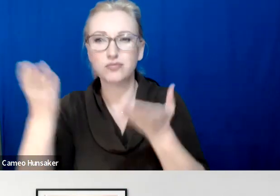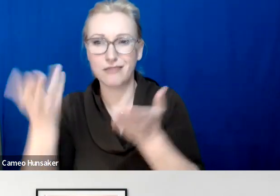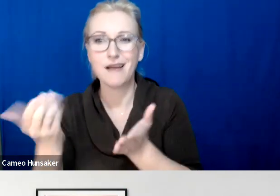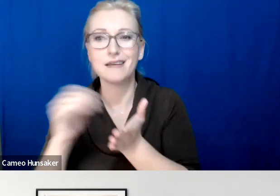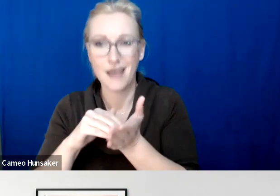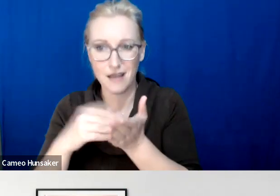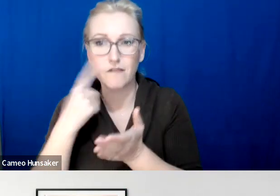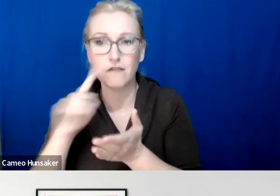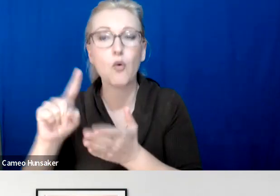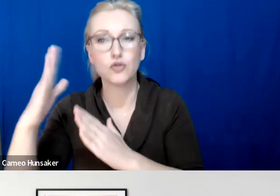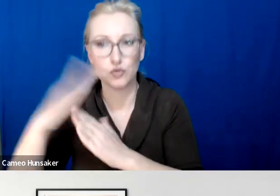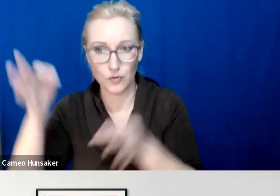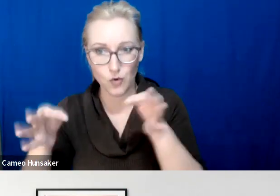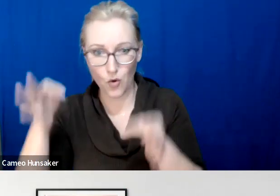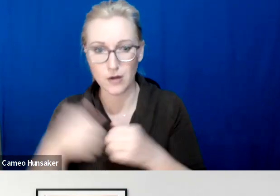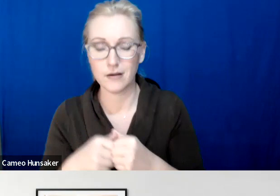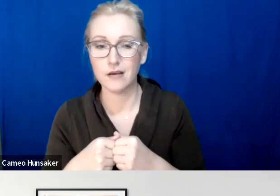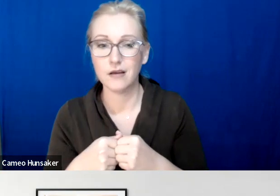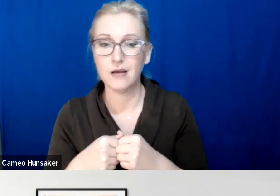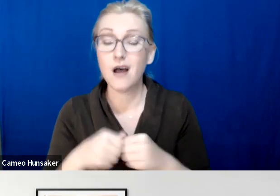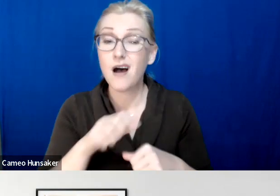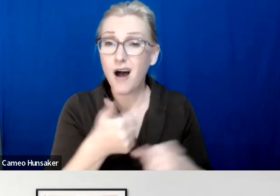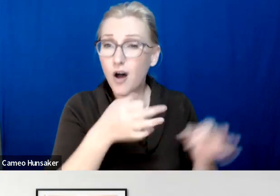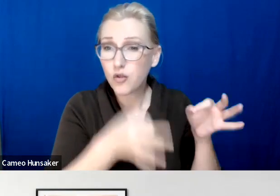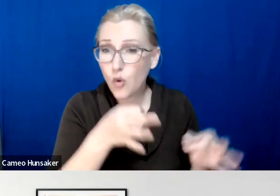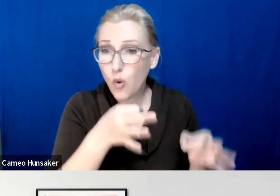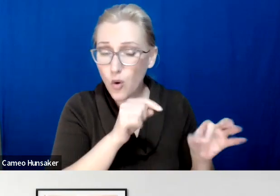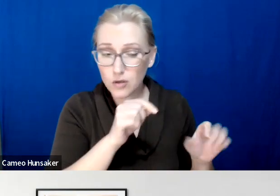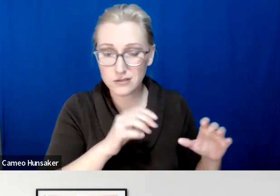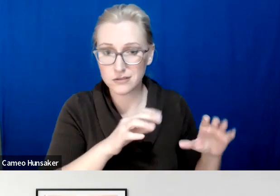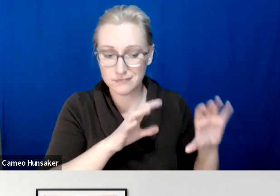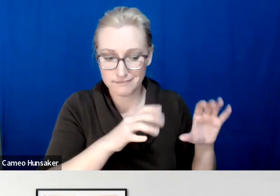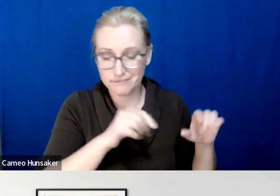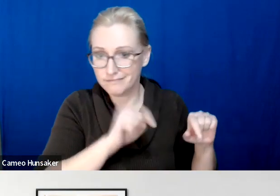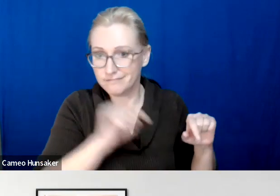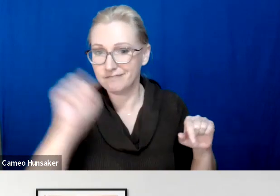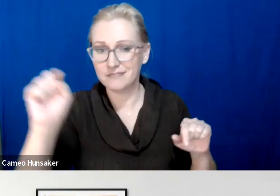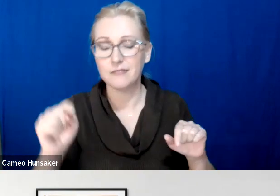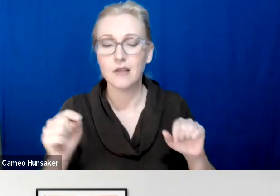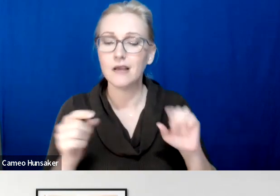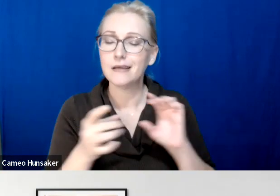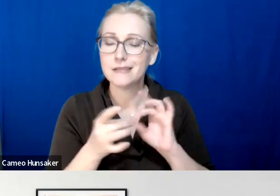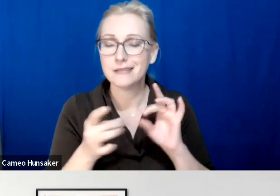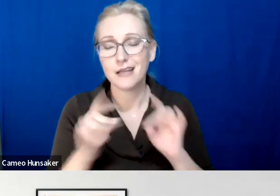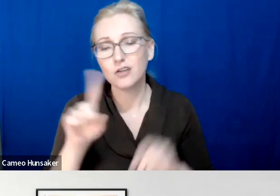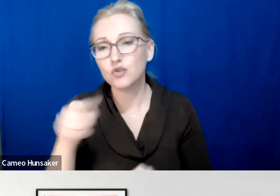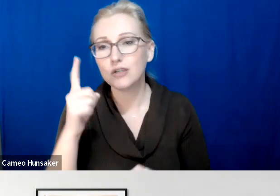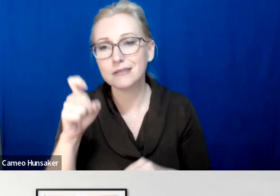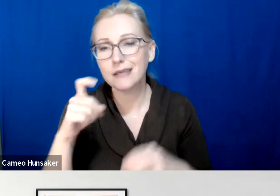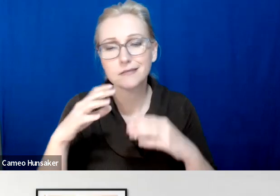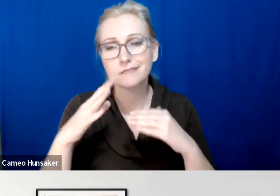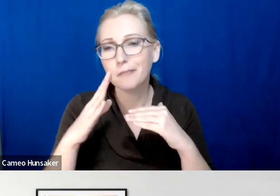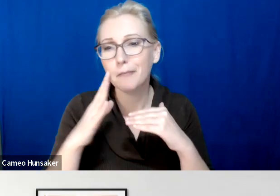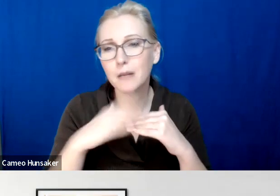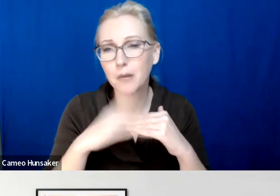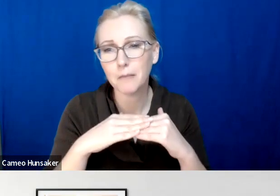certain courts had kind of held that all you need is a de minimis benefit in order to meet that standard. And de minimis